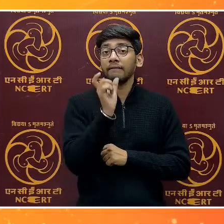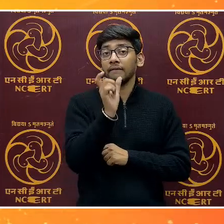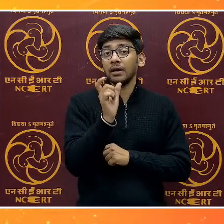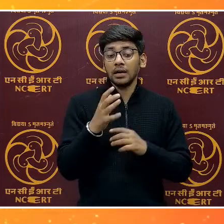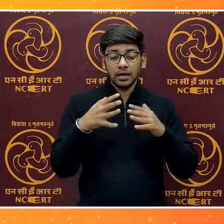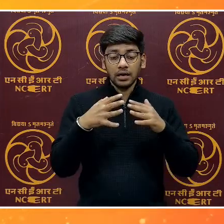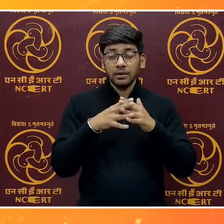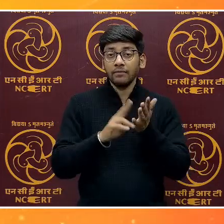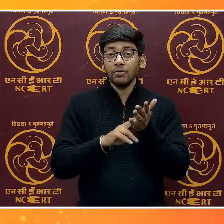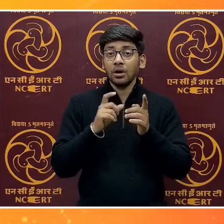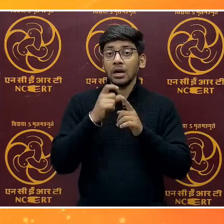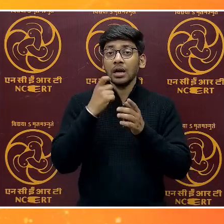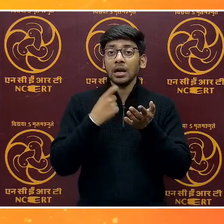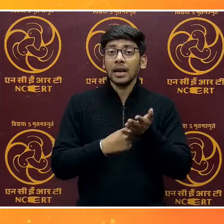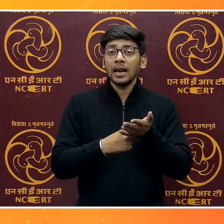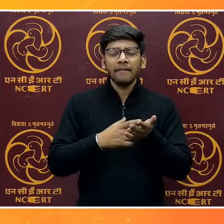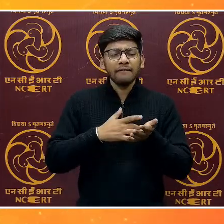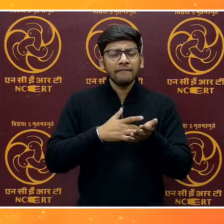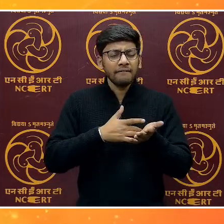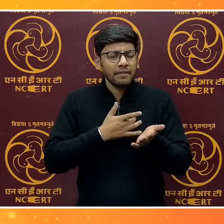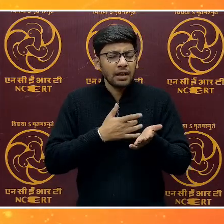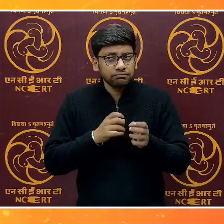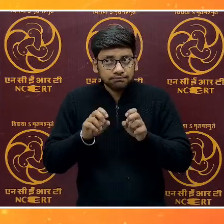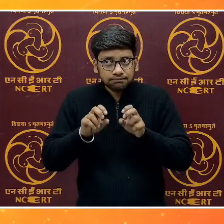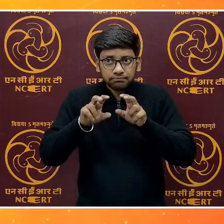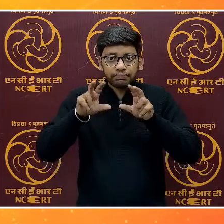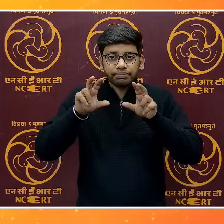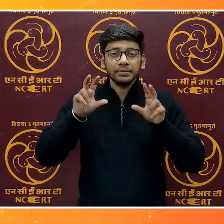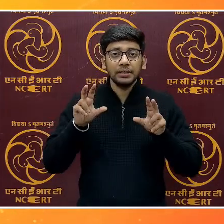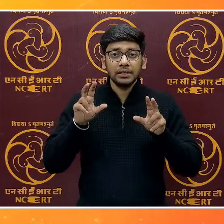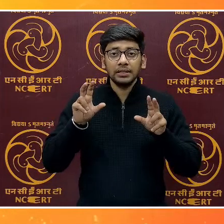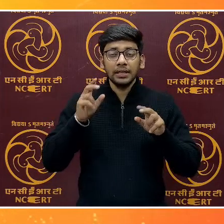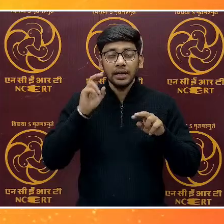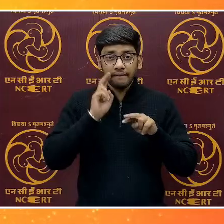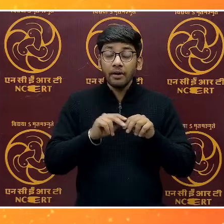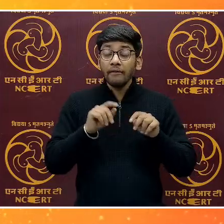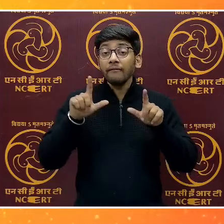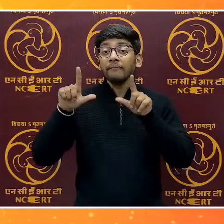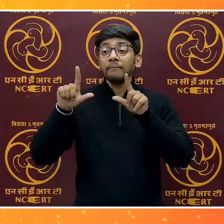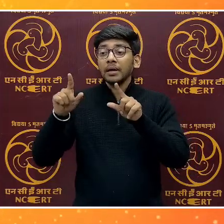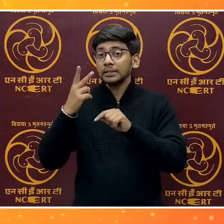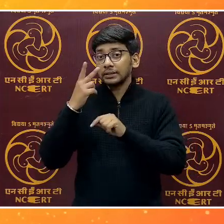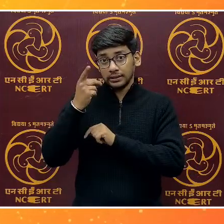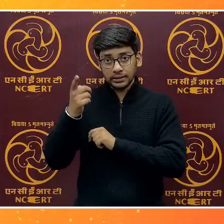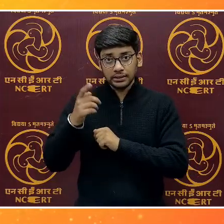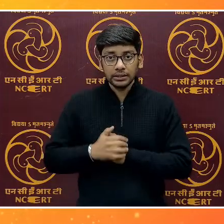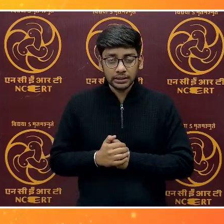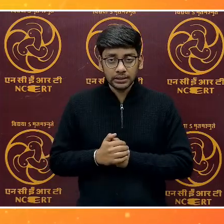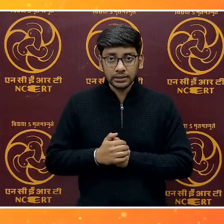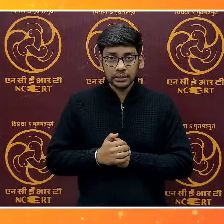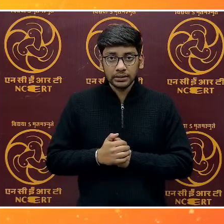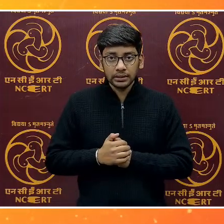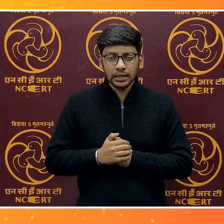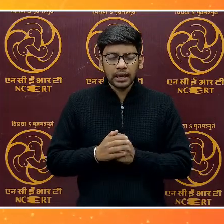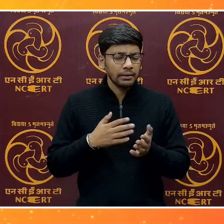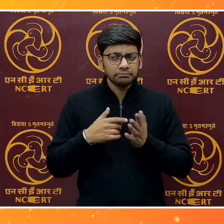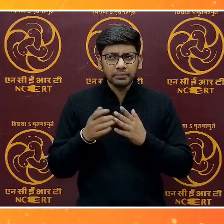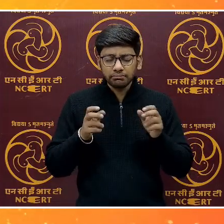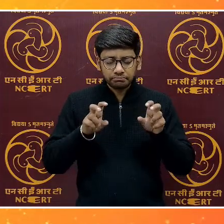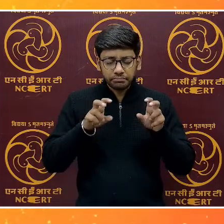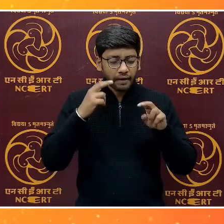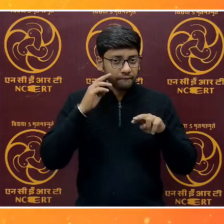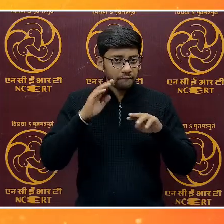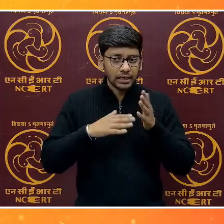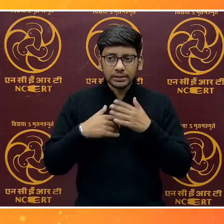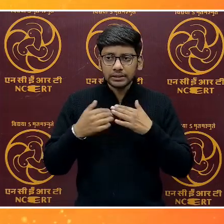wonder, which is feeling of amazement. Okay. And we can have a picture also. See how amazed the child